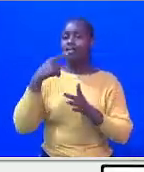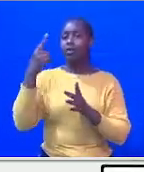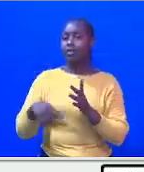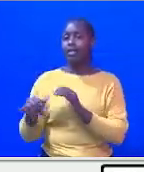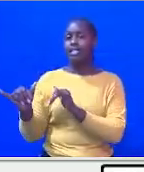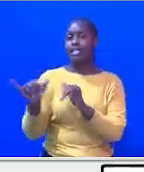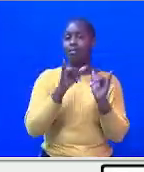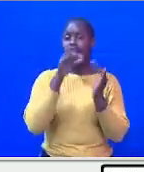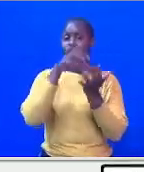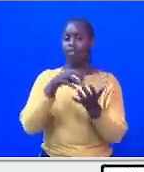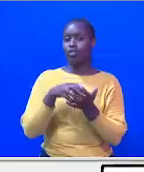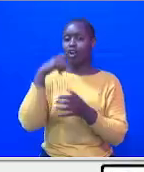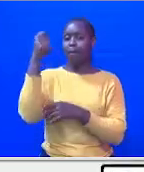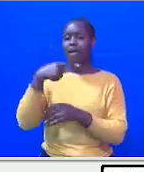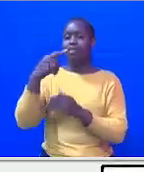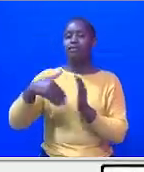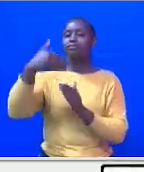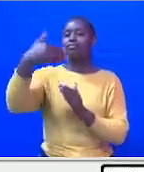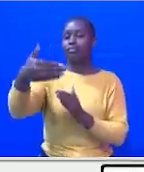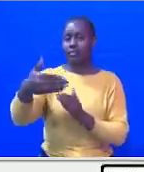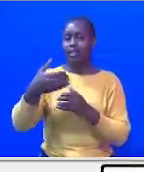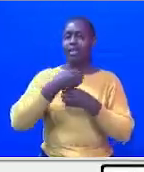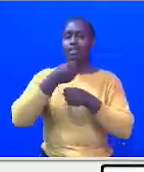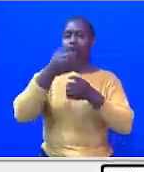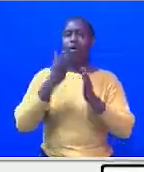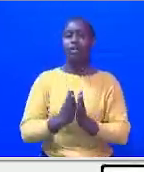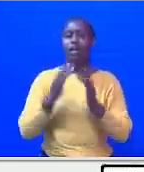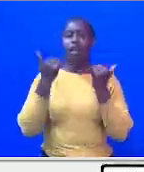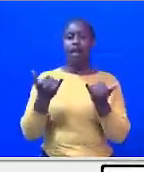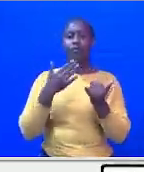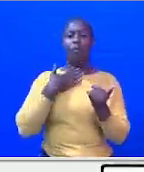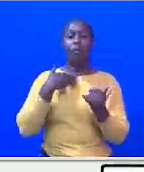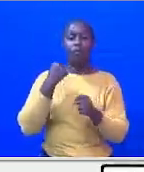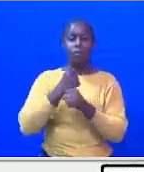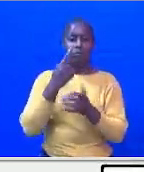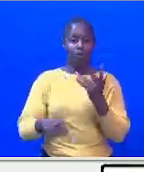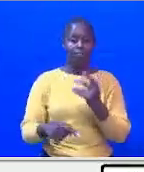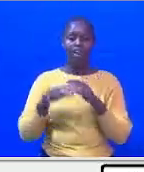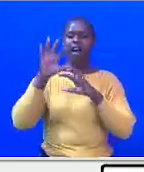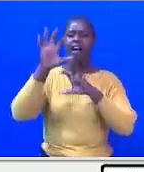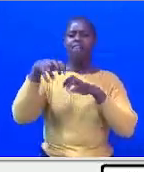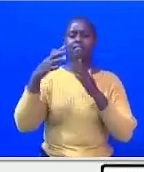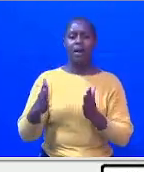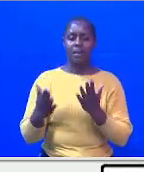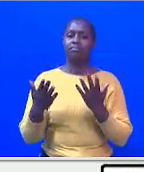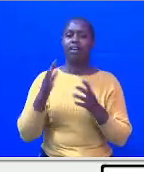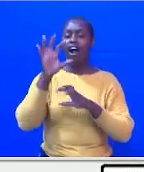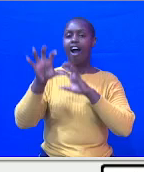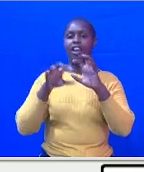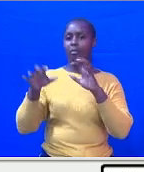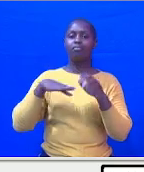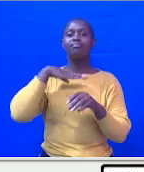situation in the coming months, stakeholders are now on the run to ensure farmers do not lose their livestock to drought.